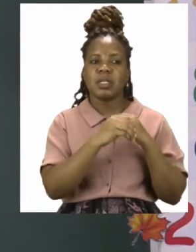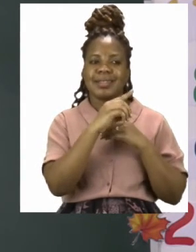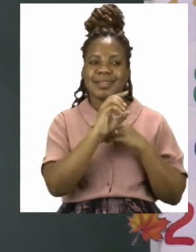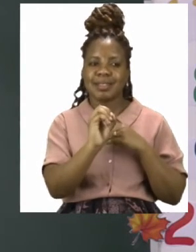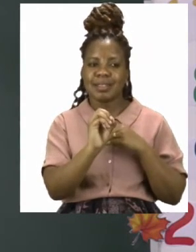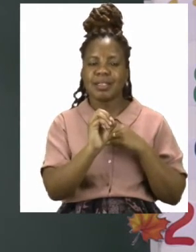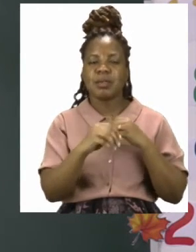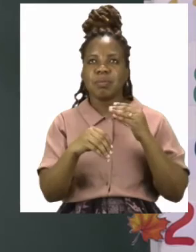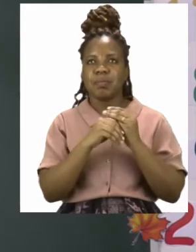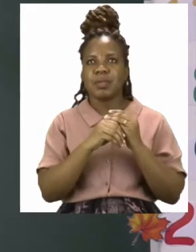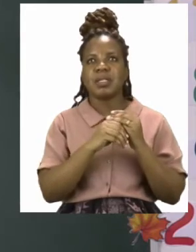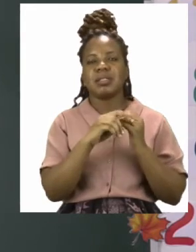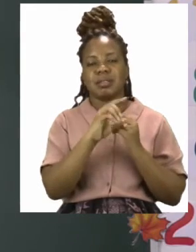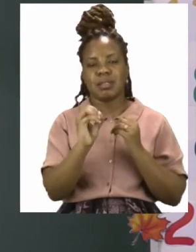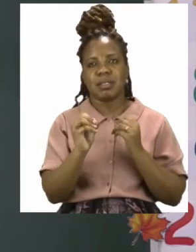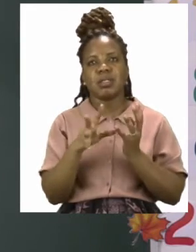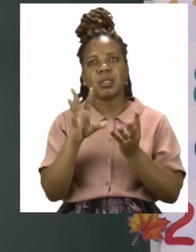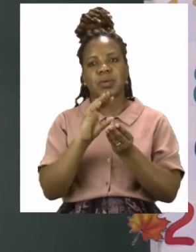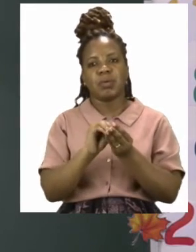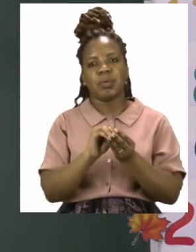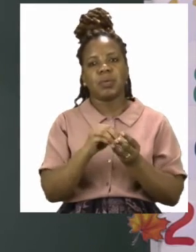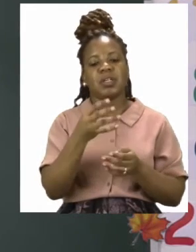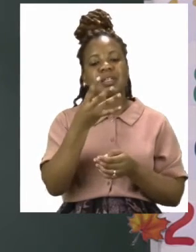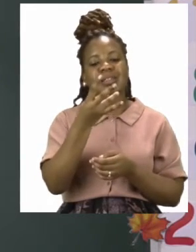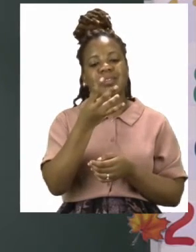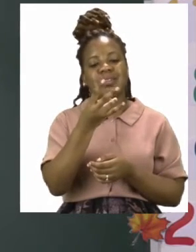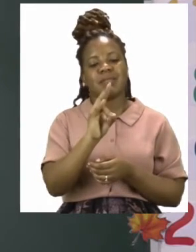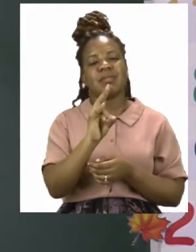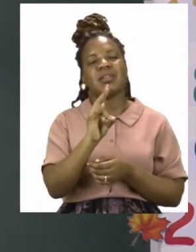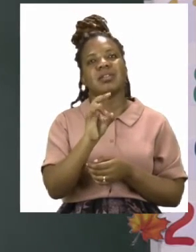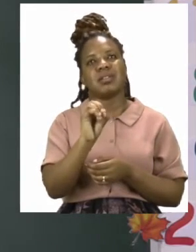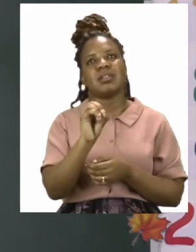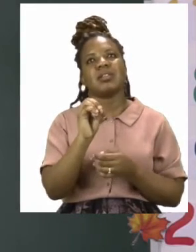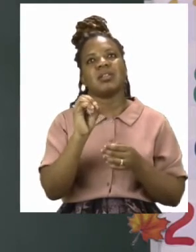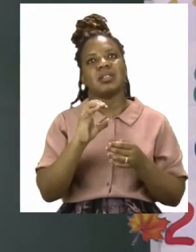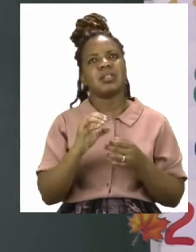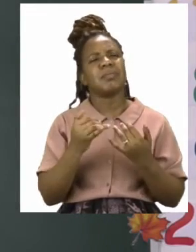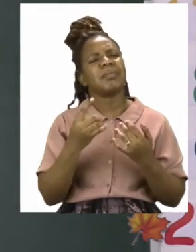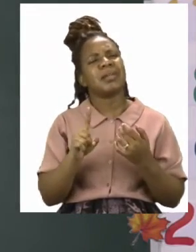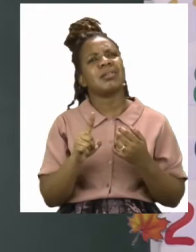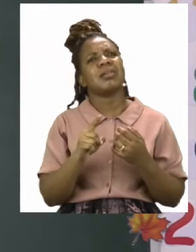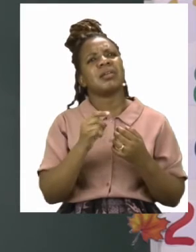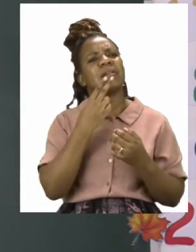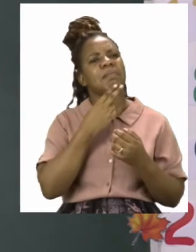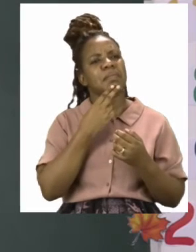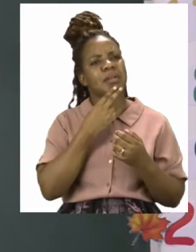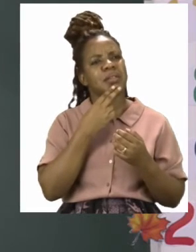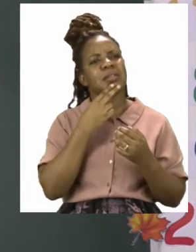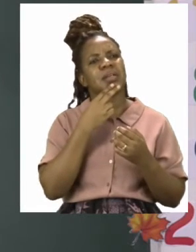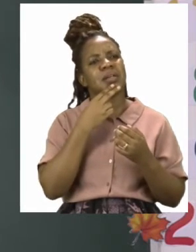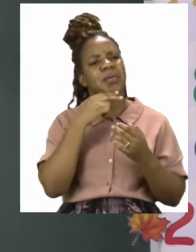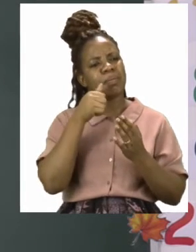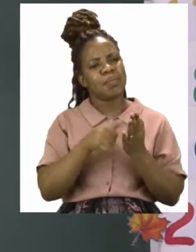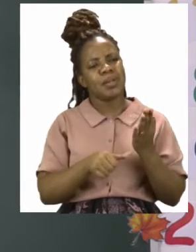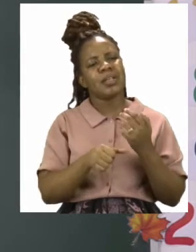cents, 70 cents. But I need 75 cents. Now, this is where I take my